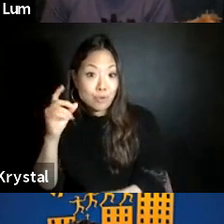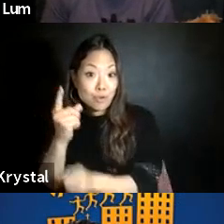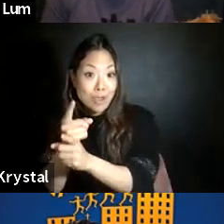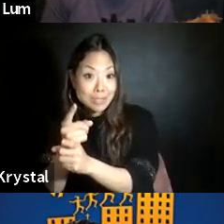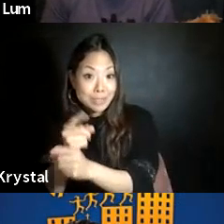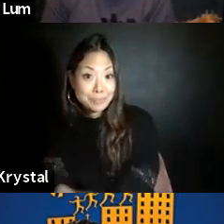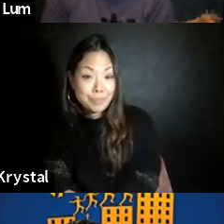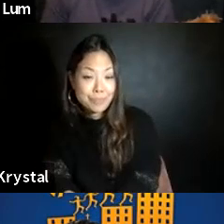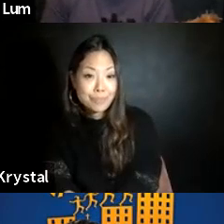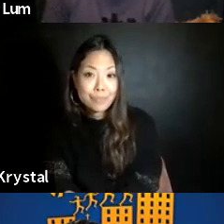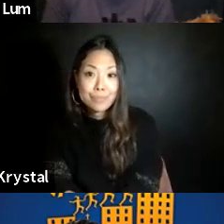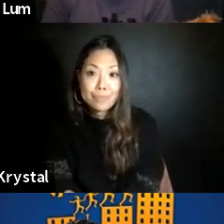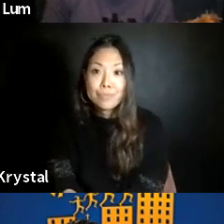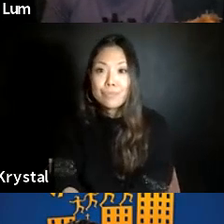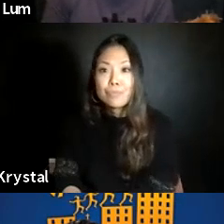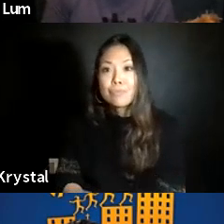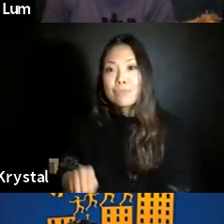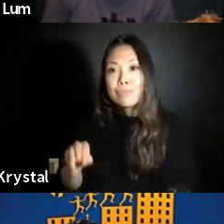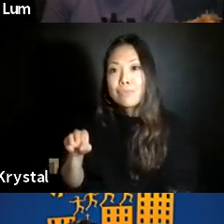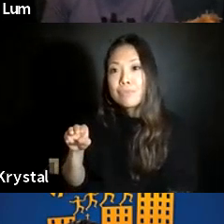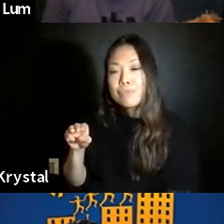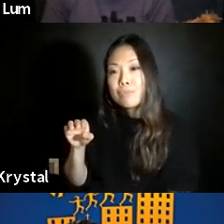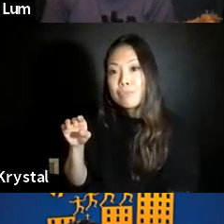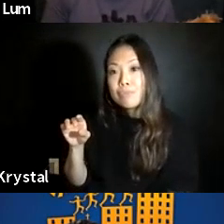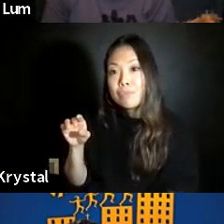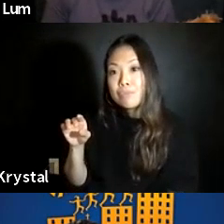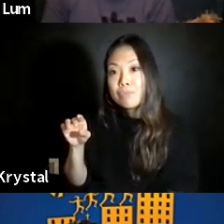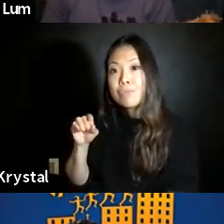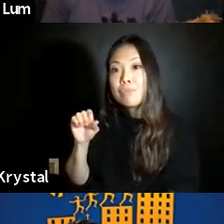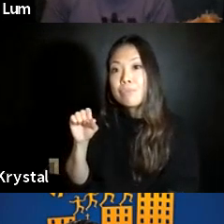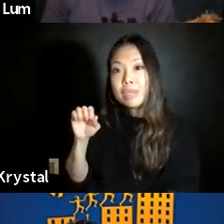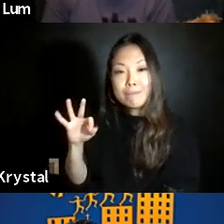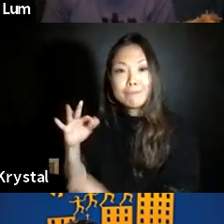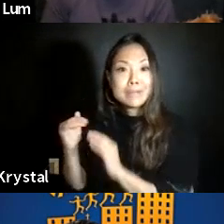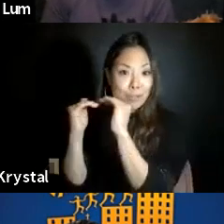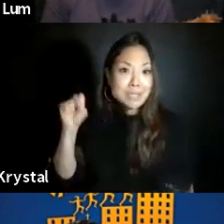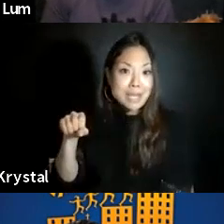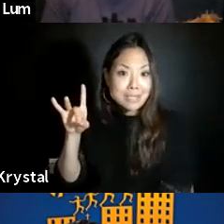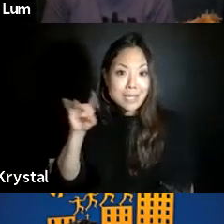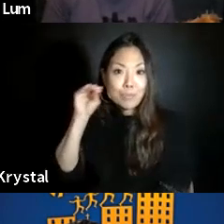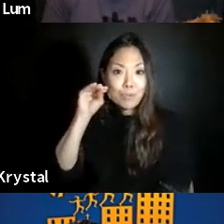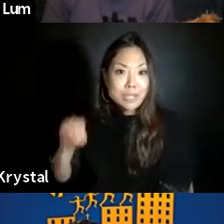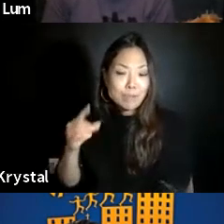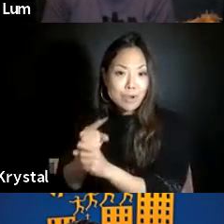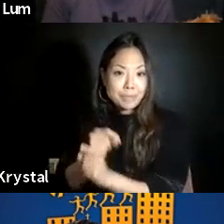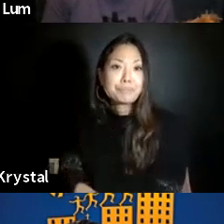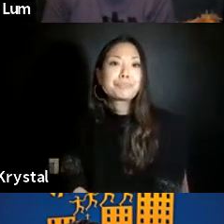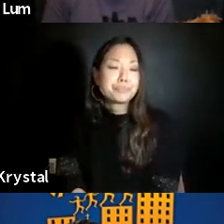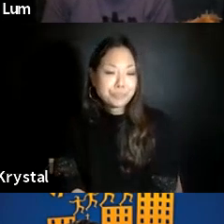In the 80, if we did tiers, 80%. Right. Yeah. Right. Yes. Mm-hmm. Okay. And